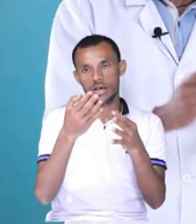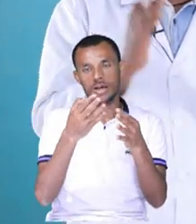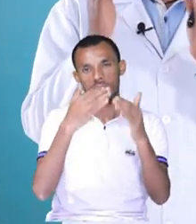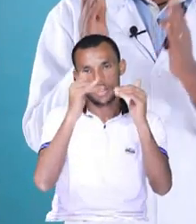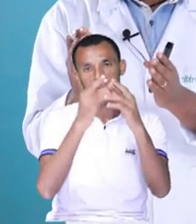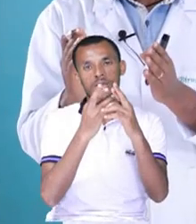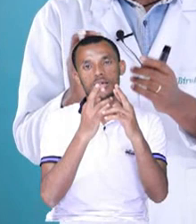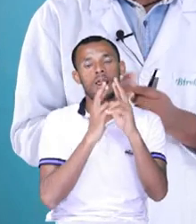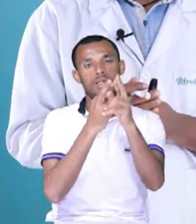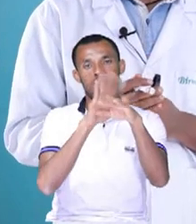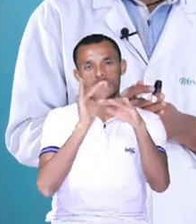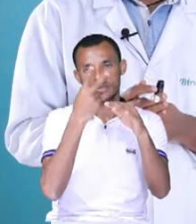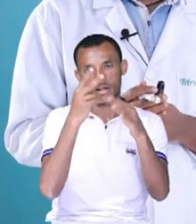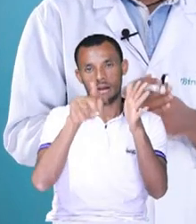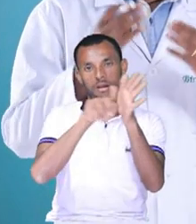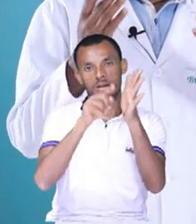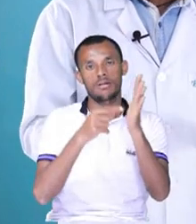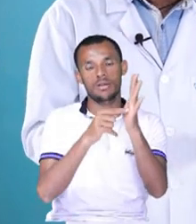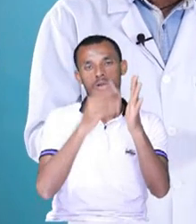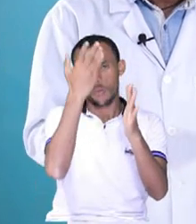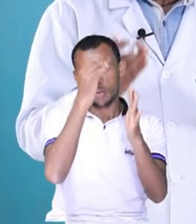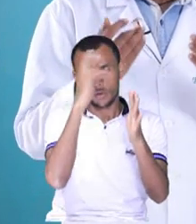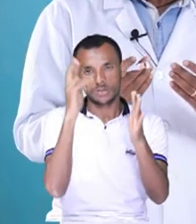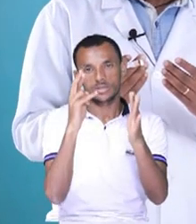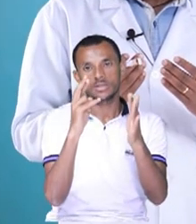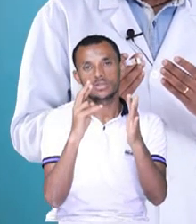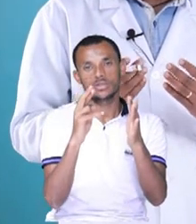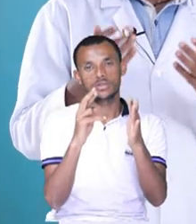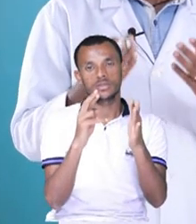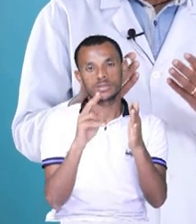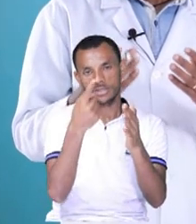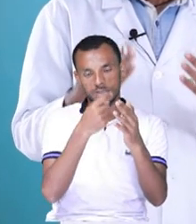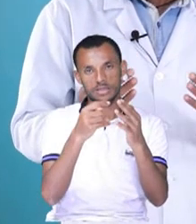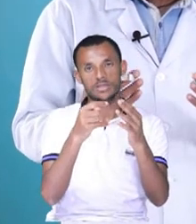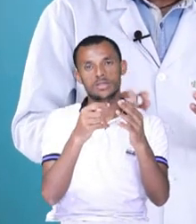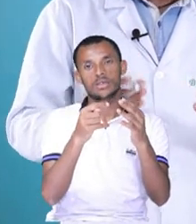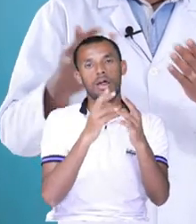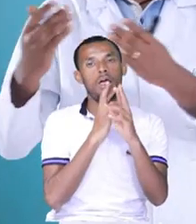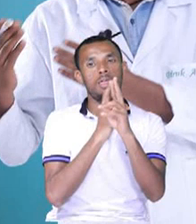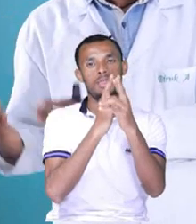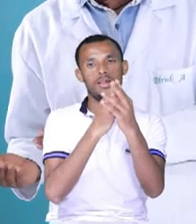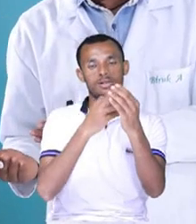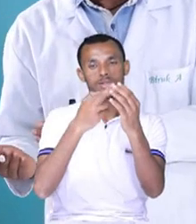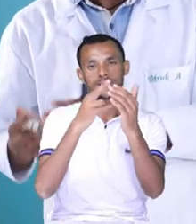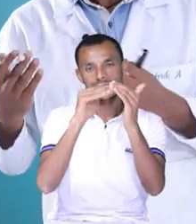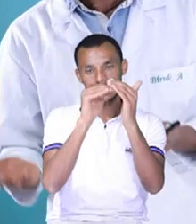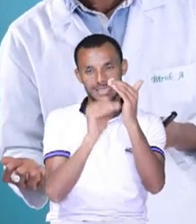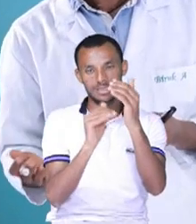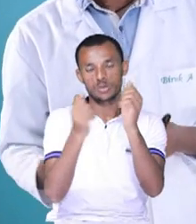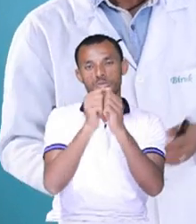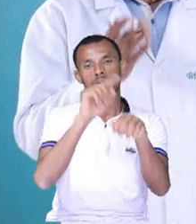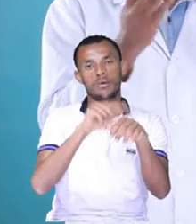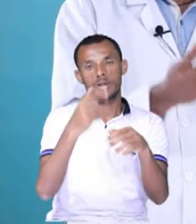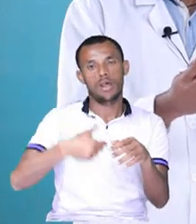for reactant, it uses a negative sign. Why a negative sign? Because the concentration of the reactant decreases with time. The